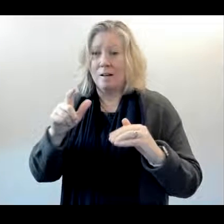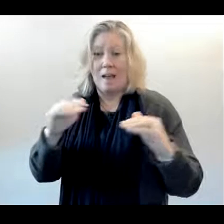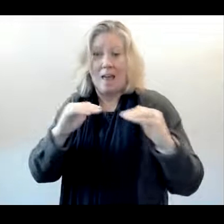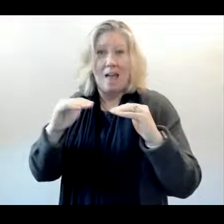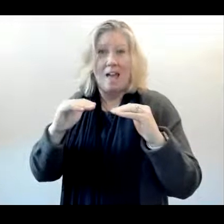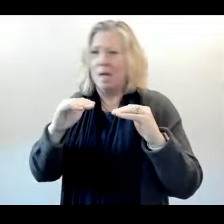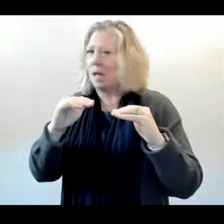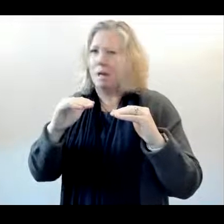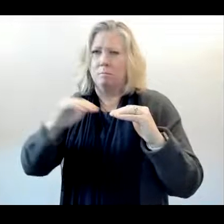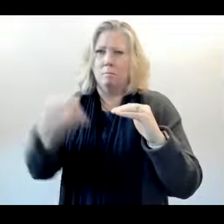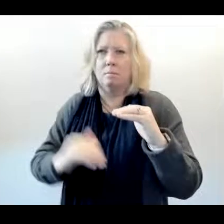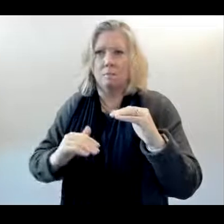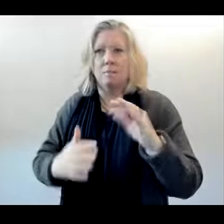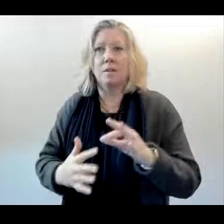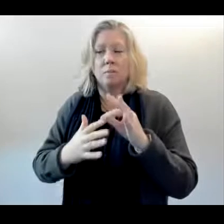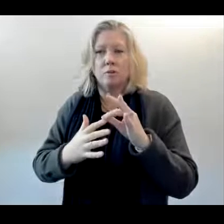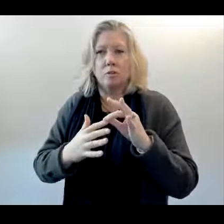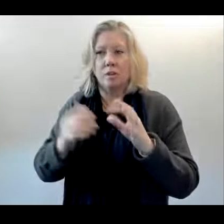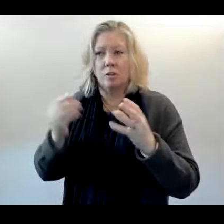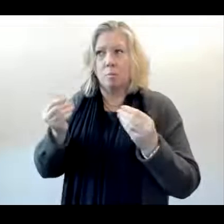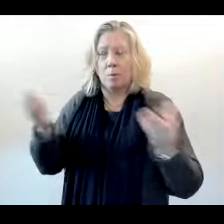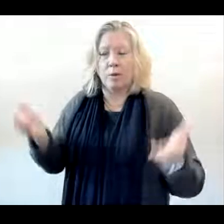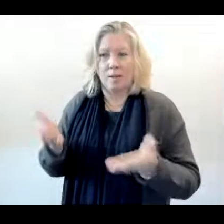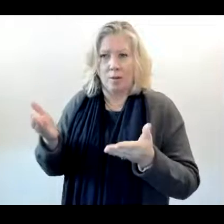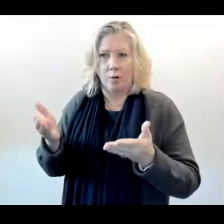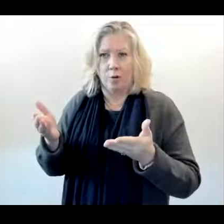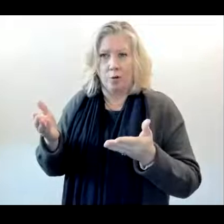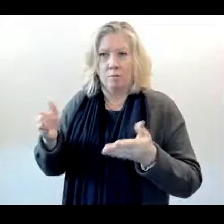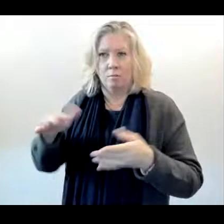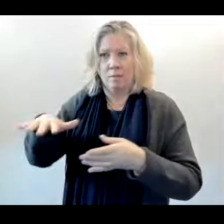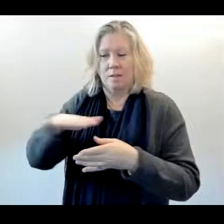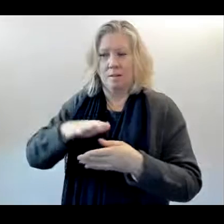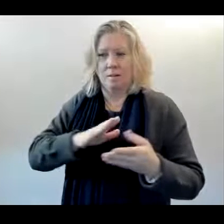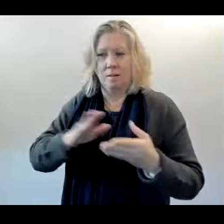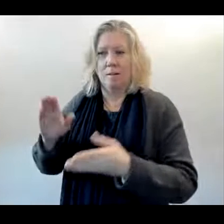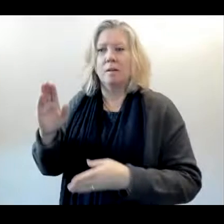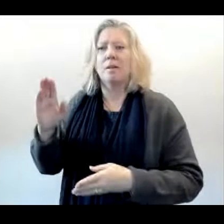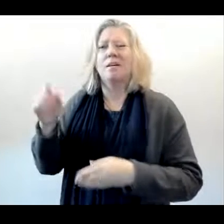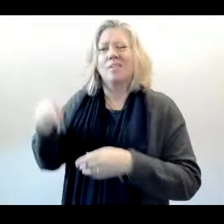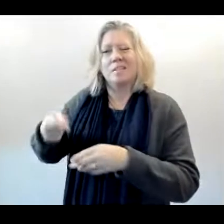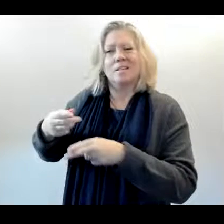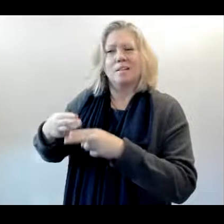properties along Heron Avenue. I should mention this is in regards to Bedford Choice.